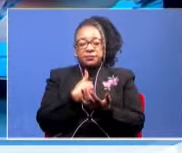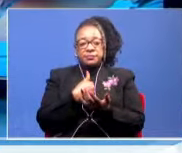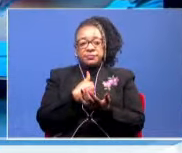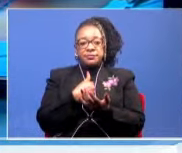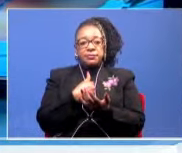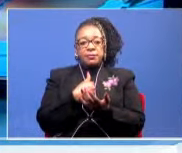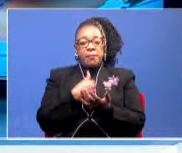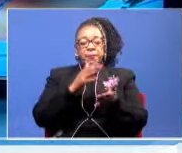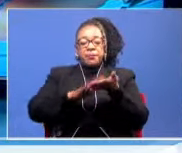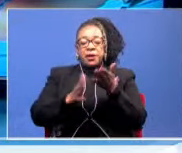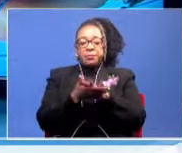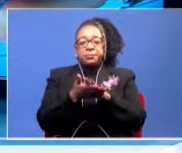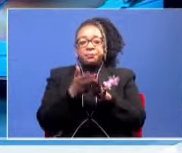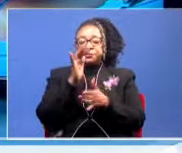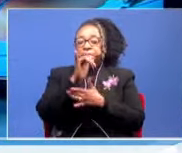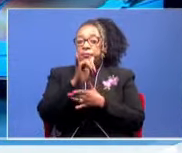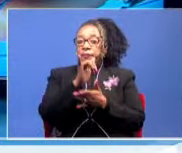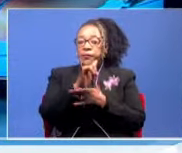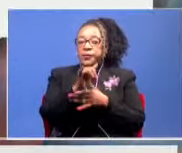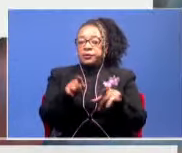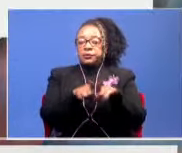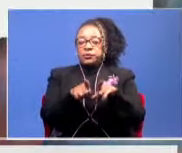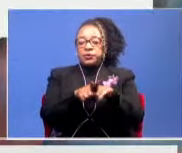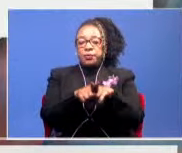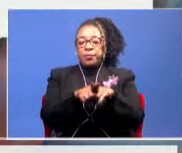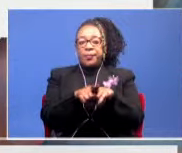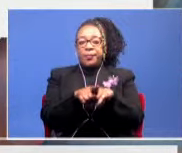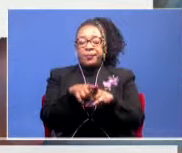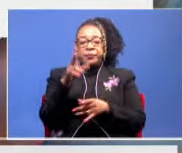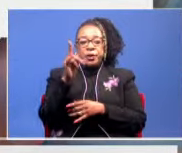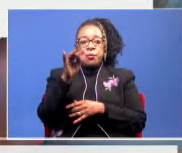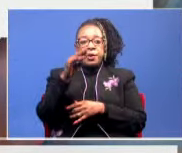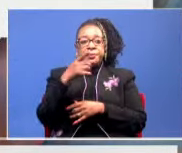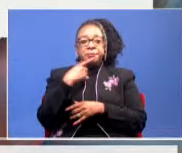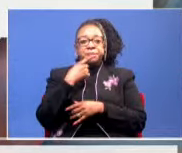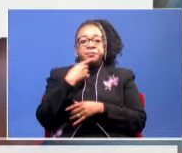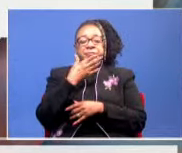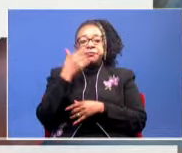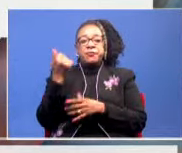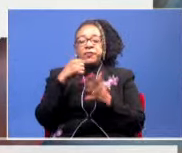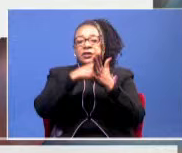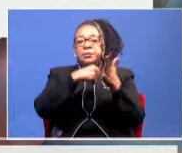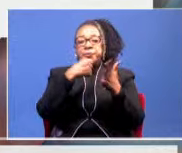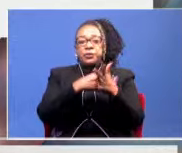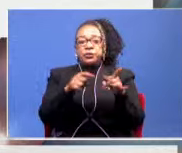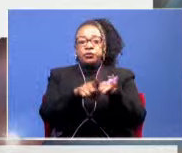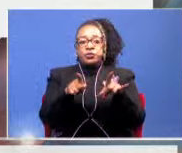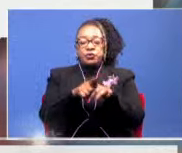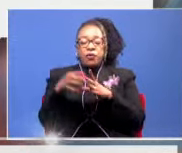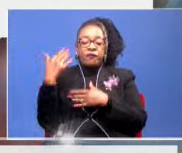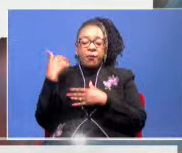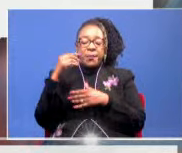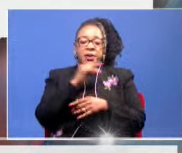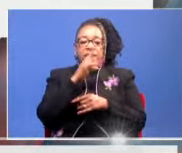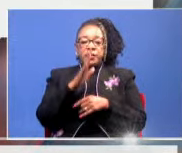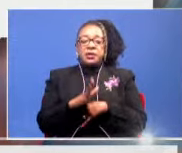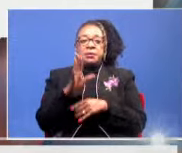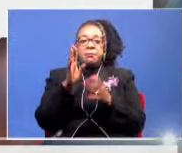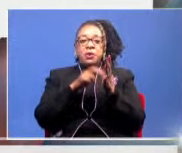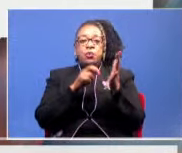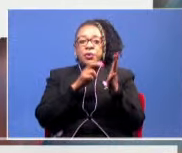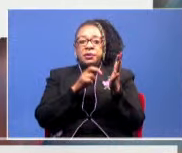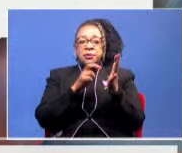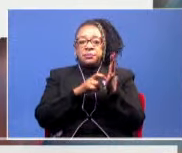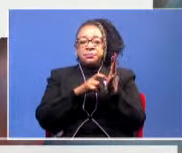has become one not to be relied on. And this is what Kivutha Kibwana says. He's a veteran democracy champion as well as a former governor of Makueni County. Raila, you're no